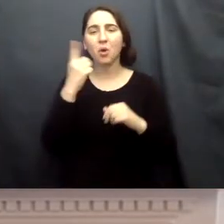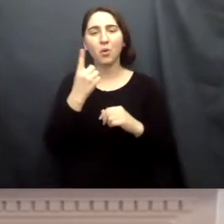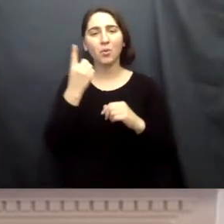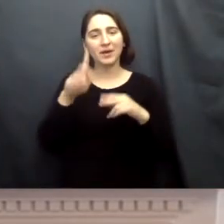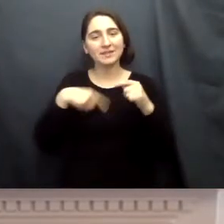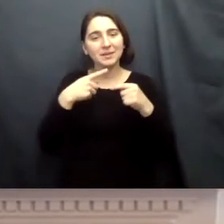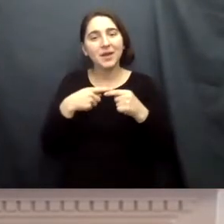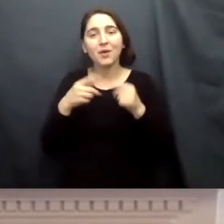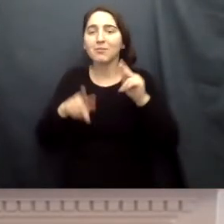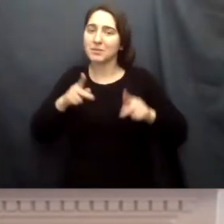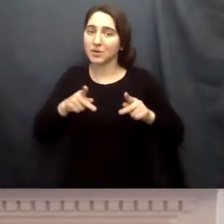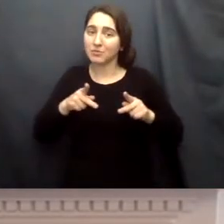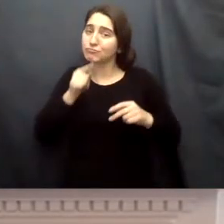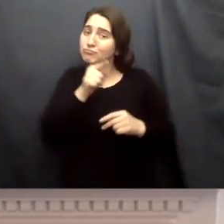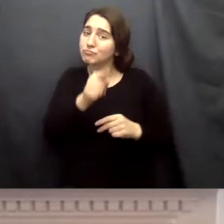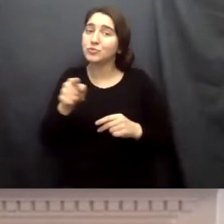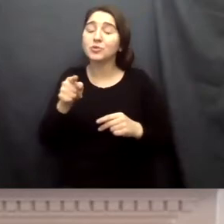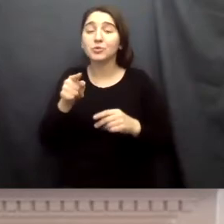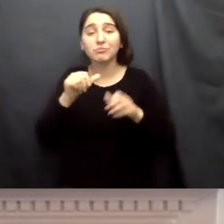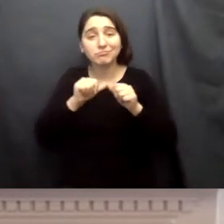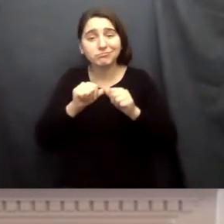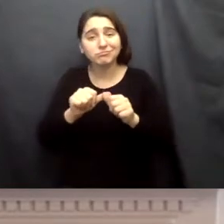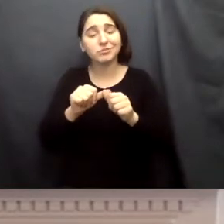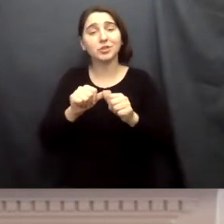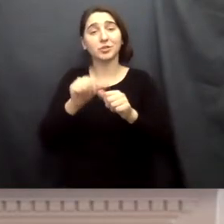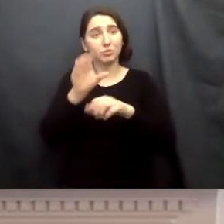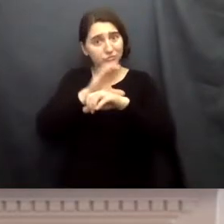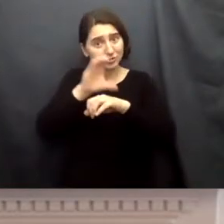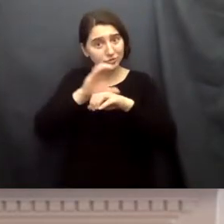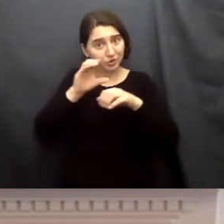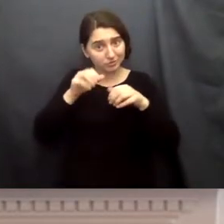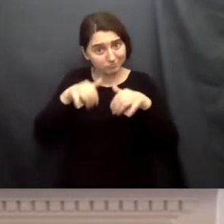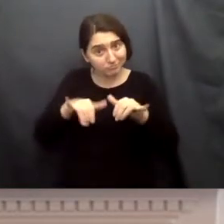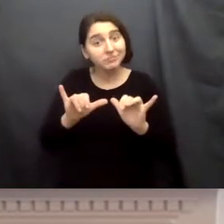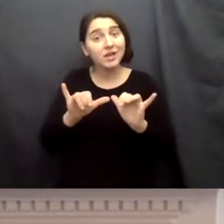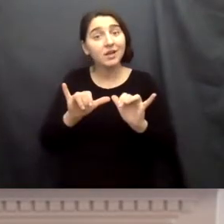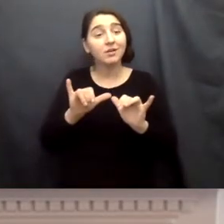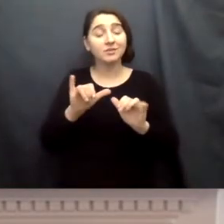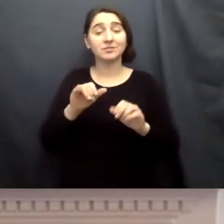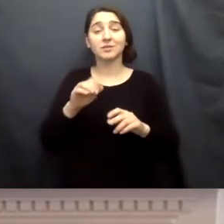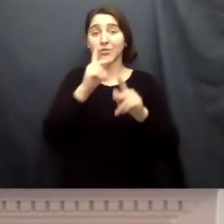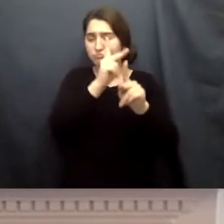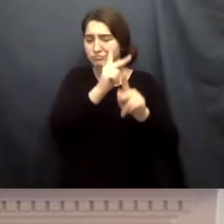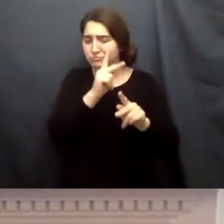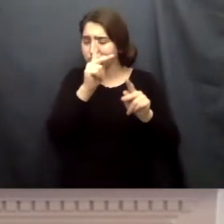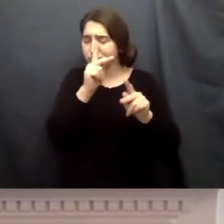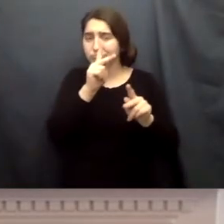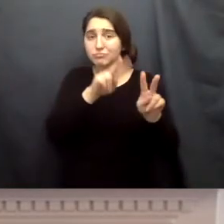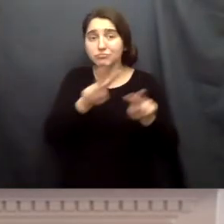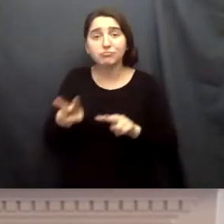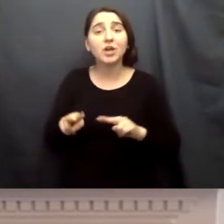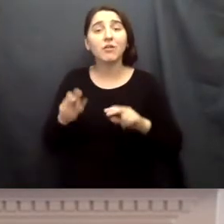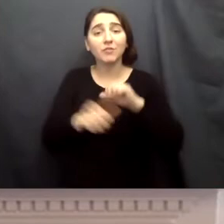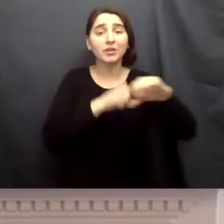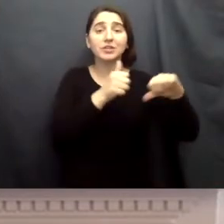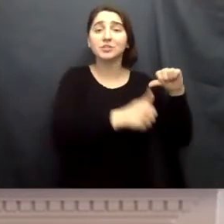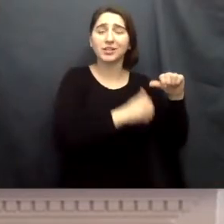many places, you continue to be the church, looking out for and taking care of one